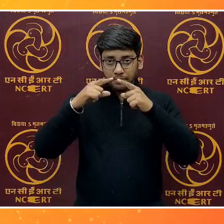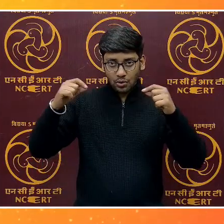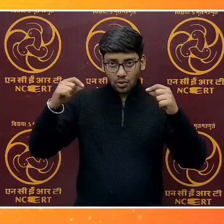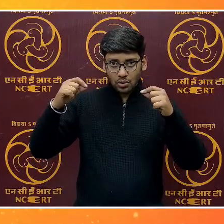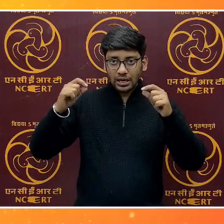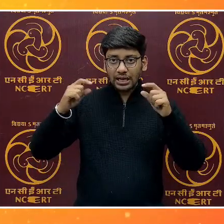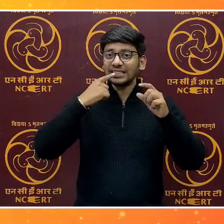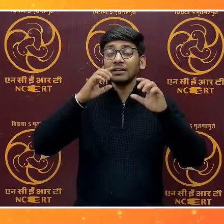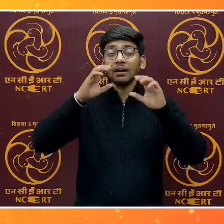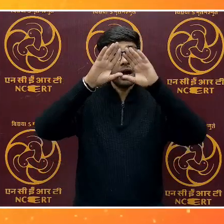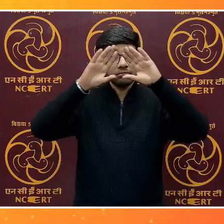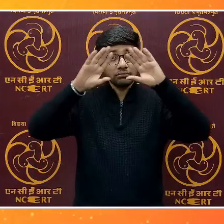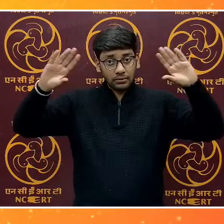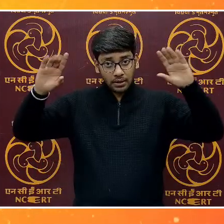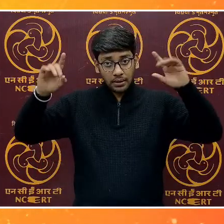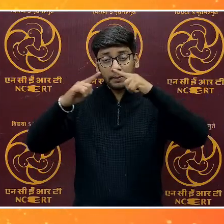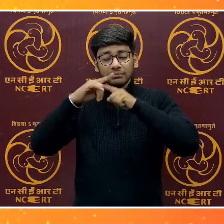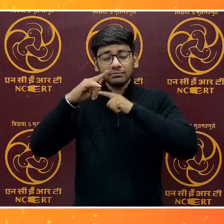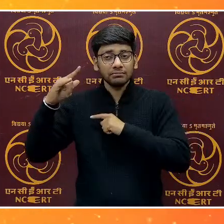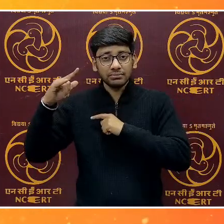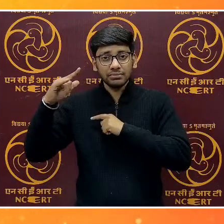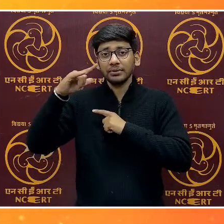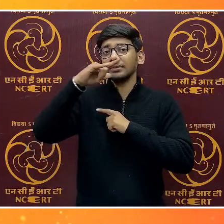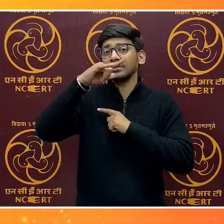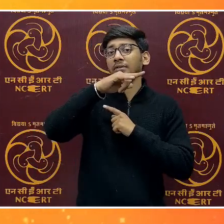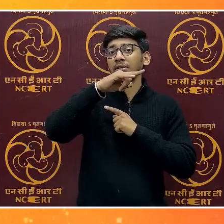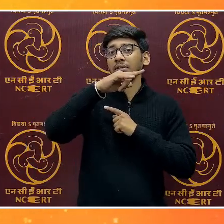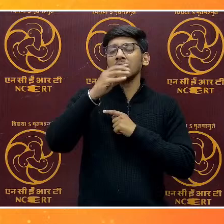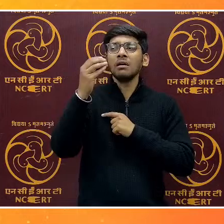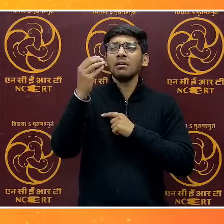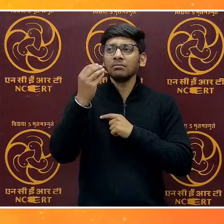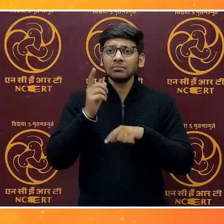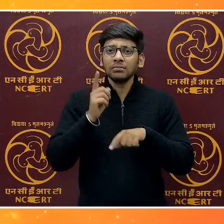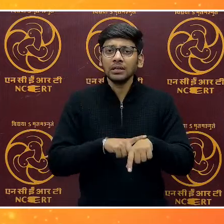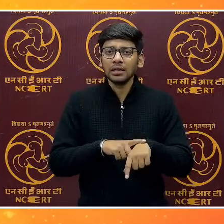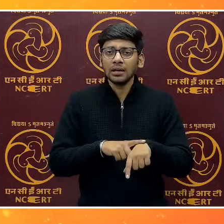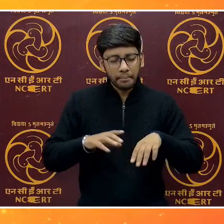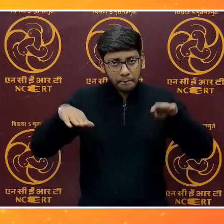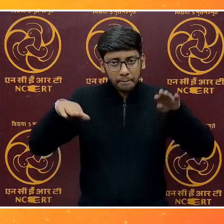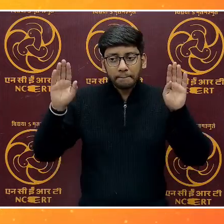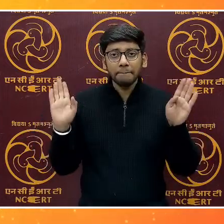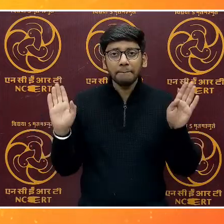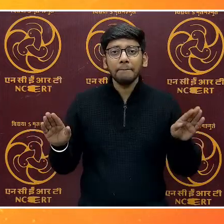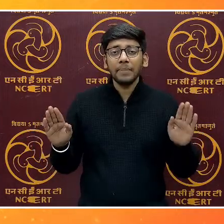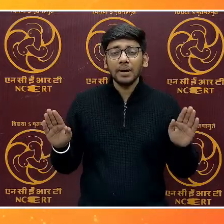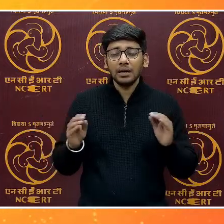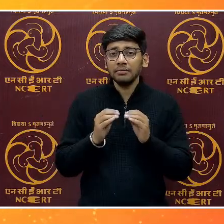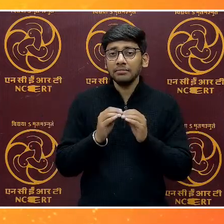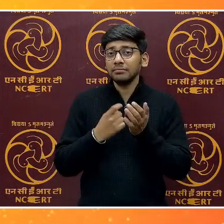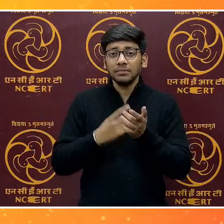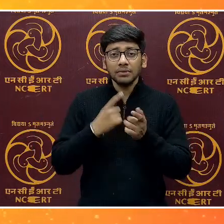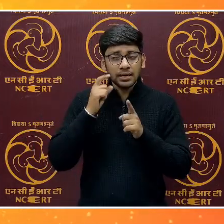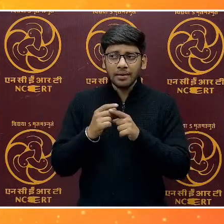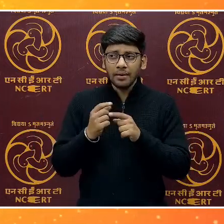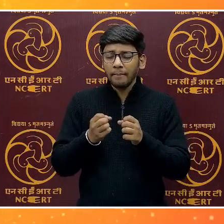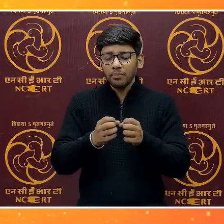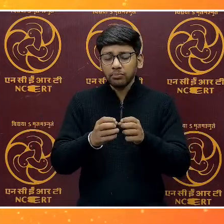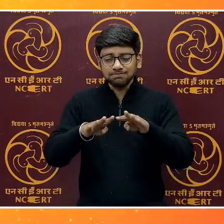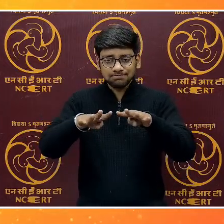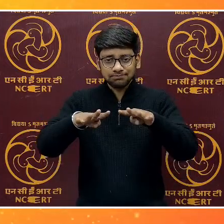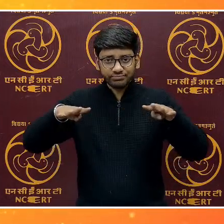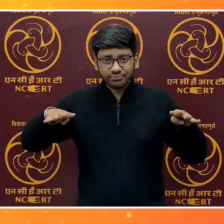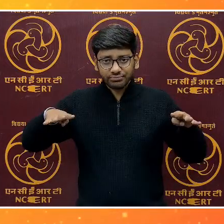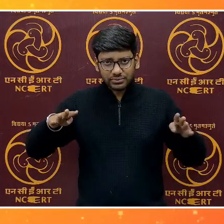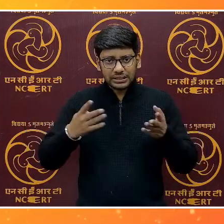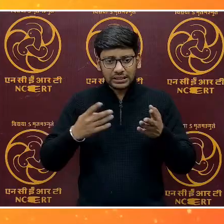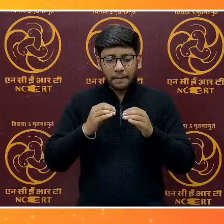clouds, airplanes. and I also see airplanes sometimes. Birds. Yes, of course, I see flock of cranes flying